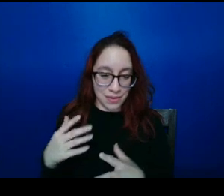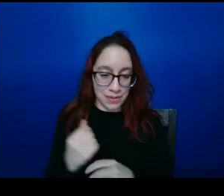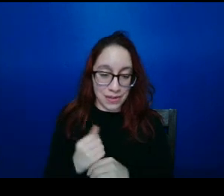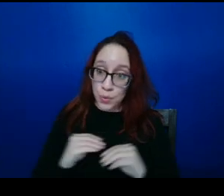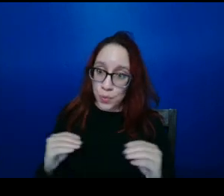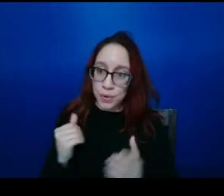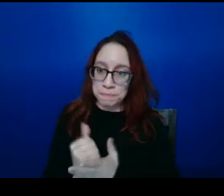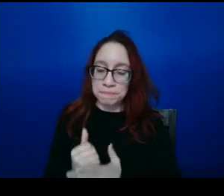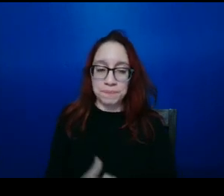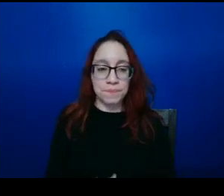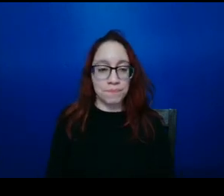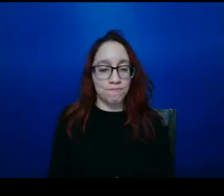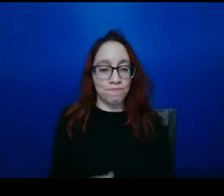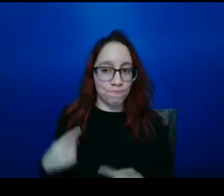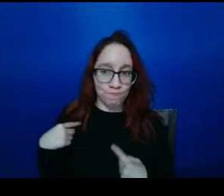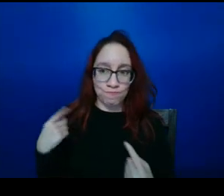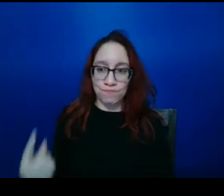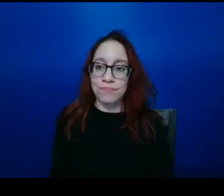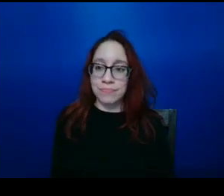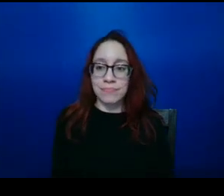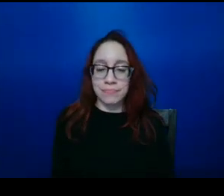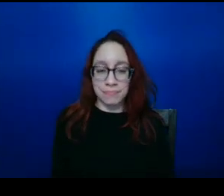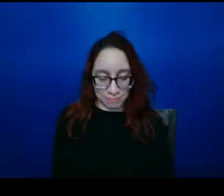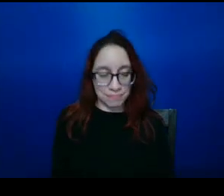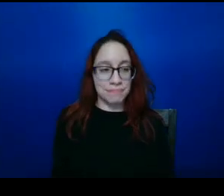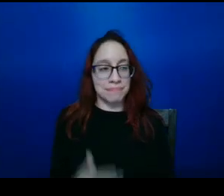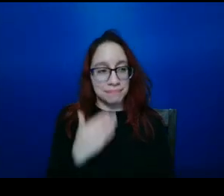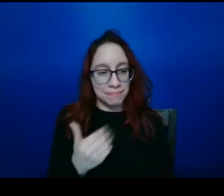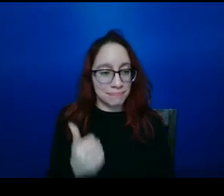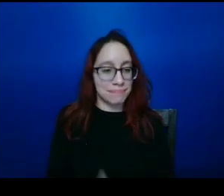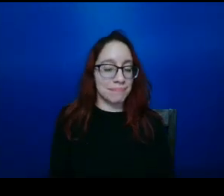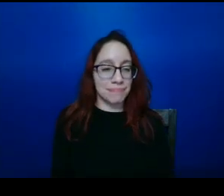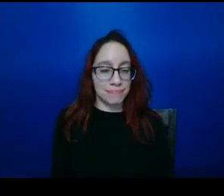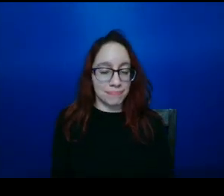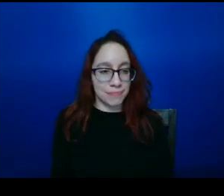help thus far. Yes, sir. Thank you so much. Thank you, John. Thank you, John.